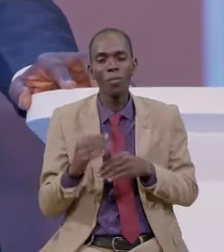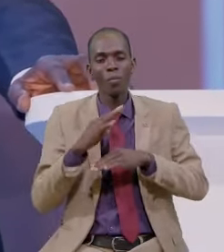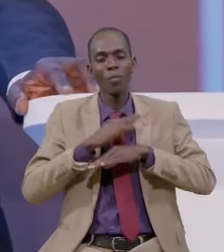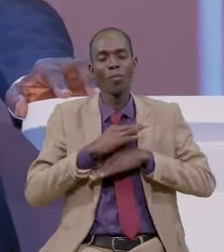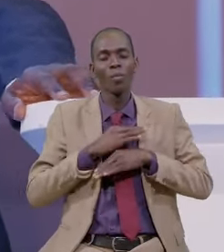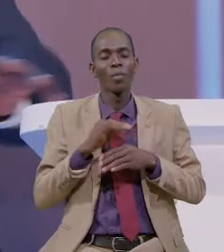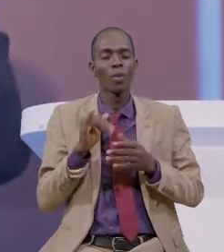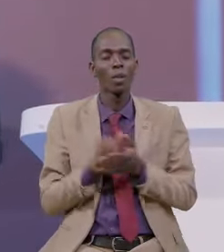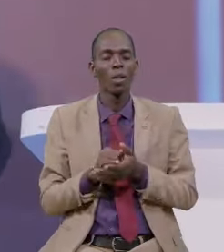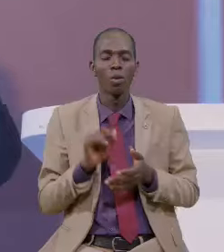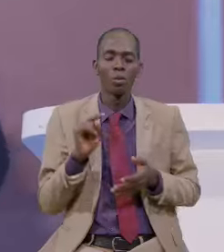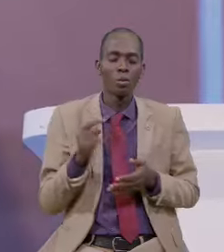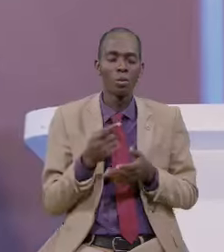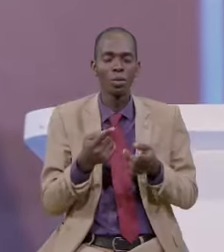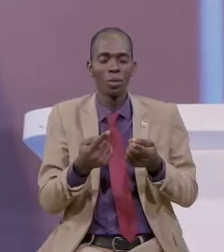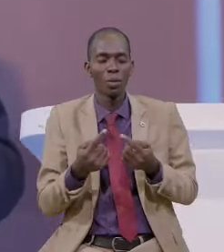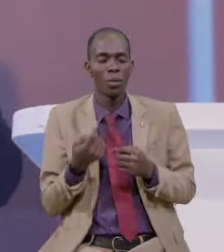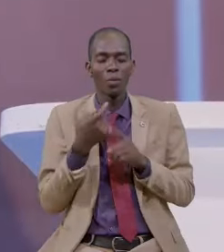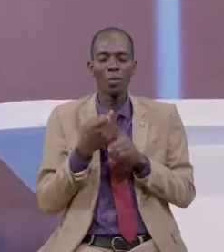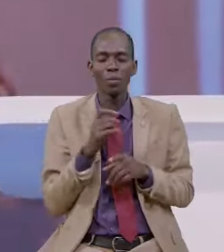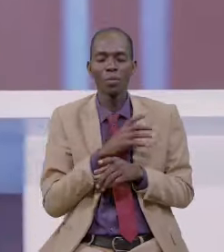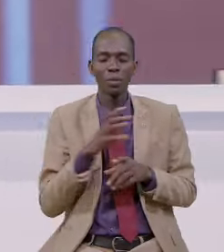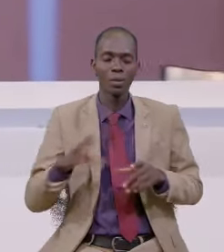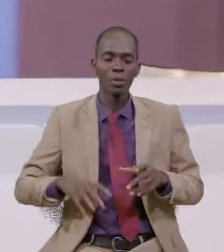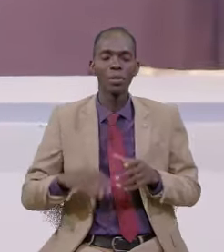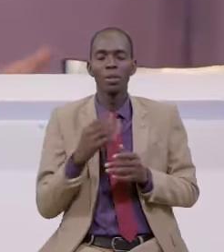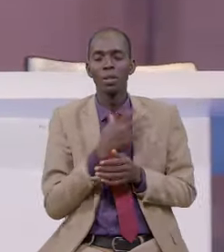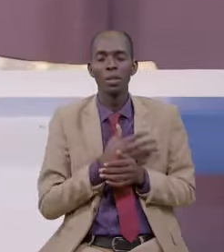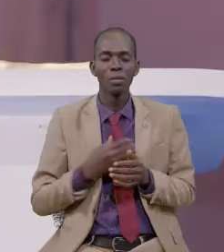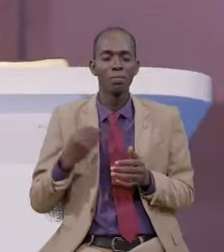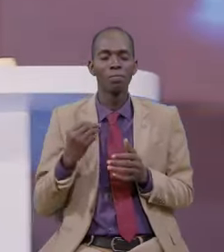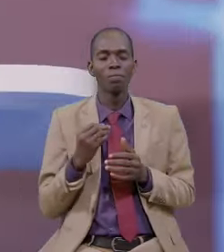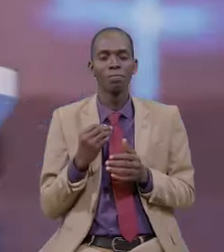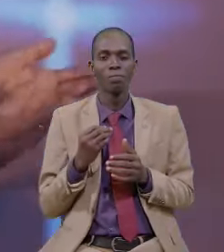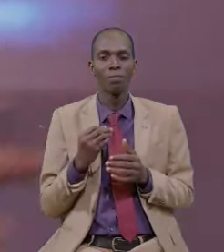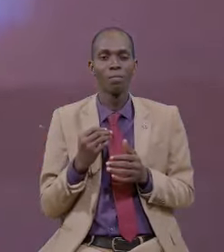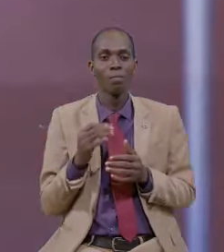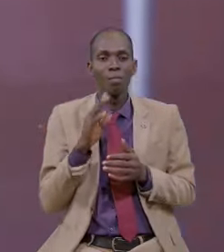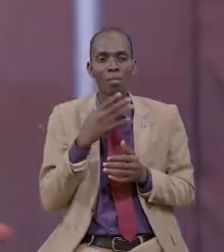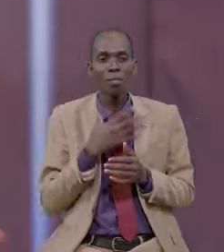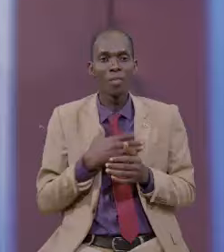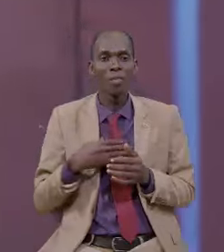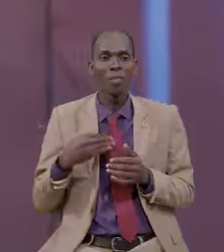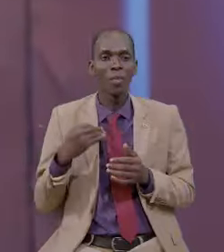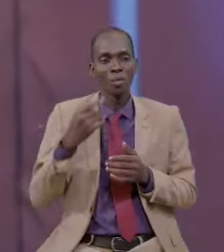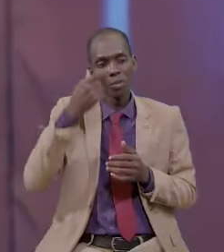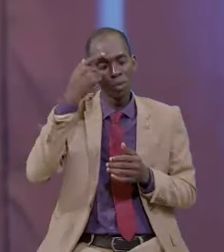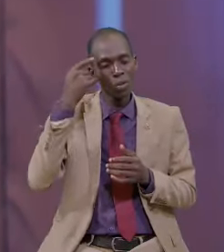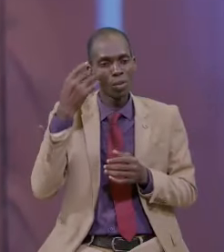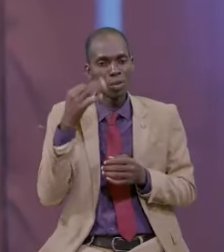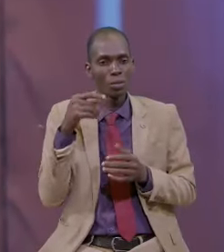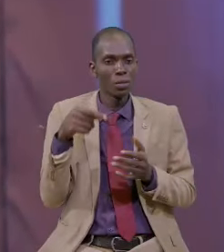from Christ, and you replace that, and you're going to have this other satisfaction, this other satisfaction,